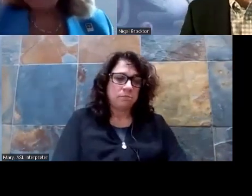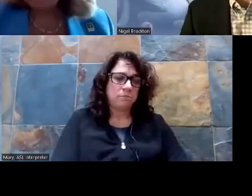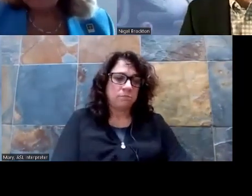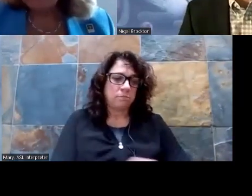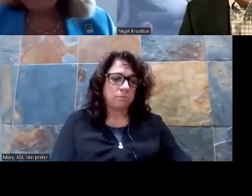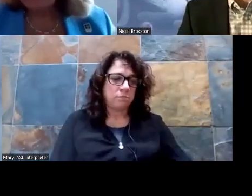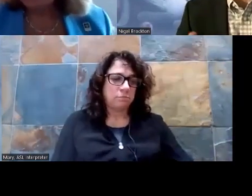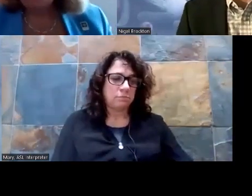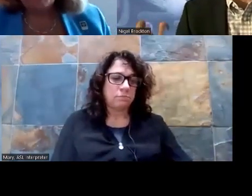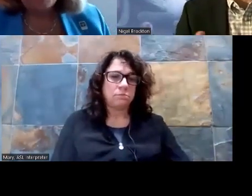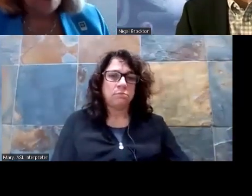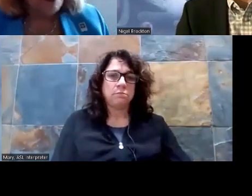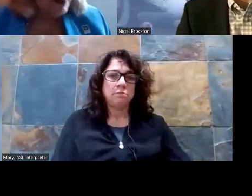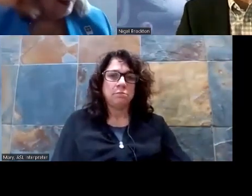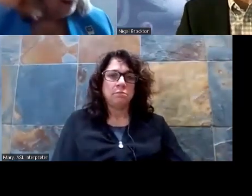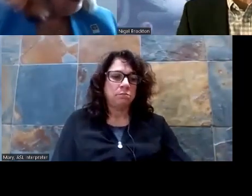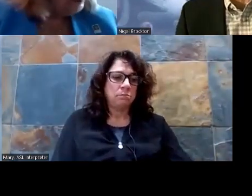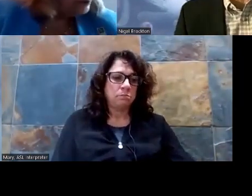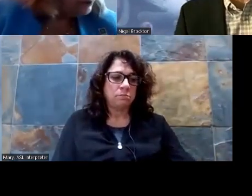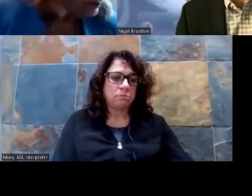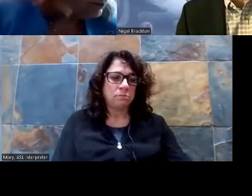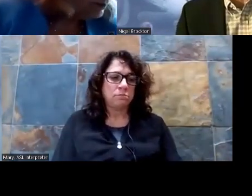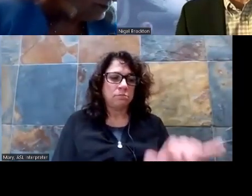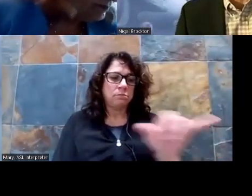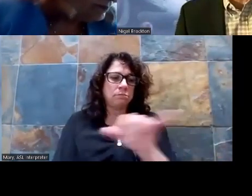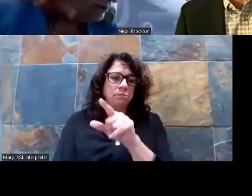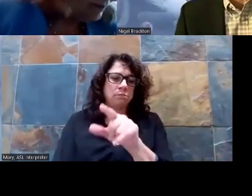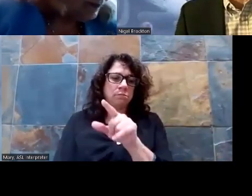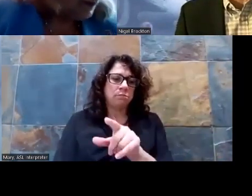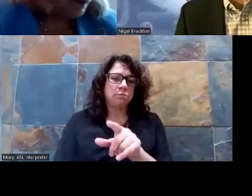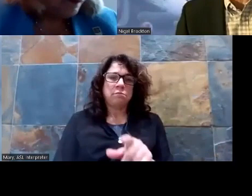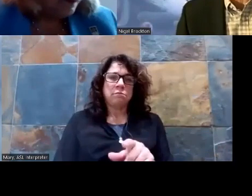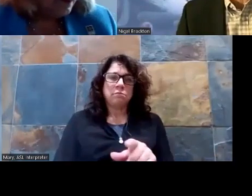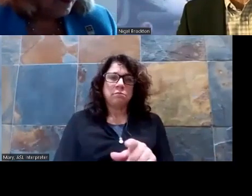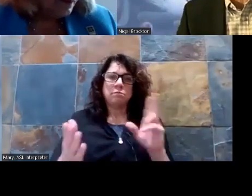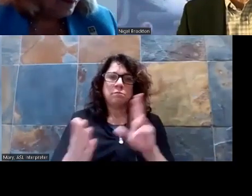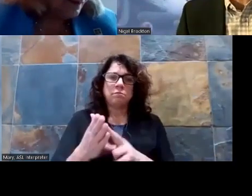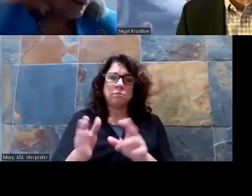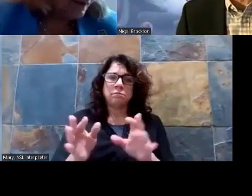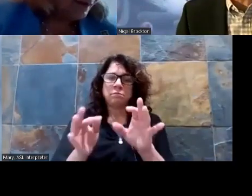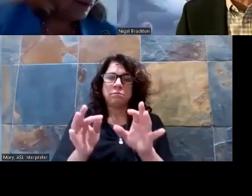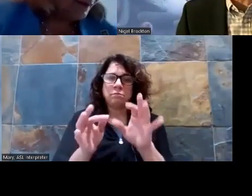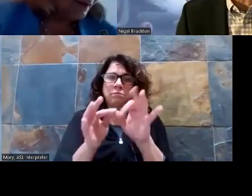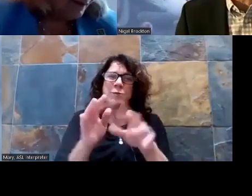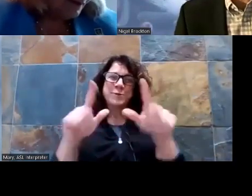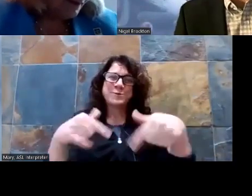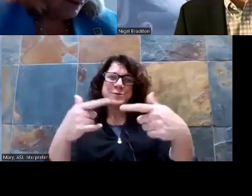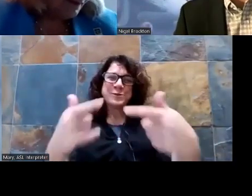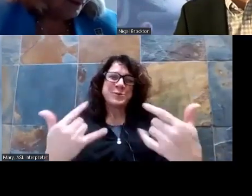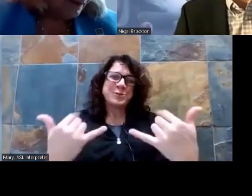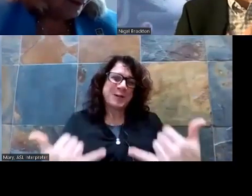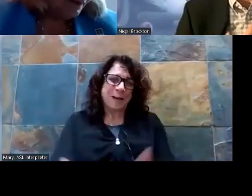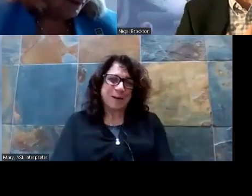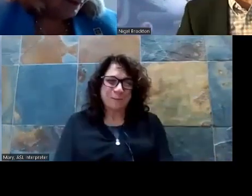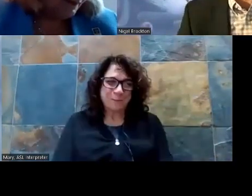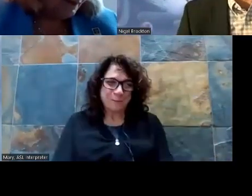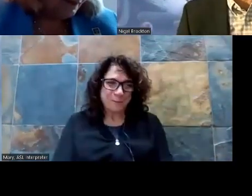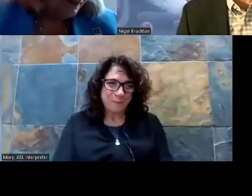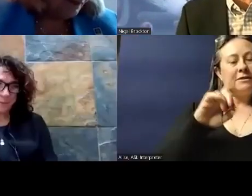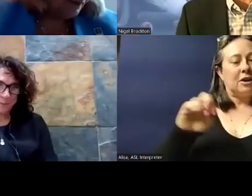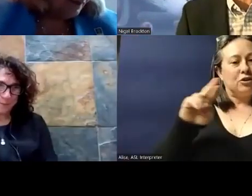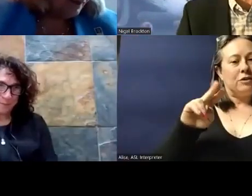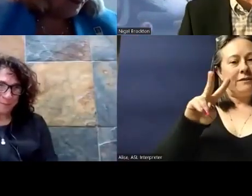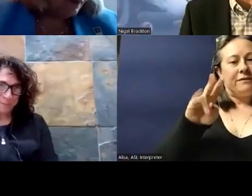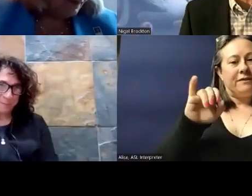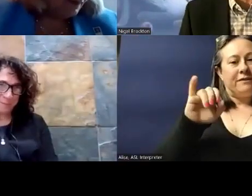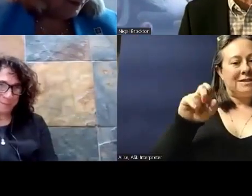So, like Secretary Vilsack, I would say this is personal. Everyone involved